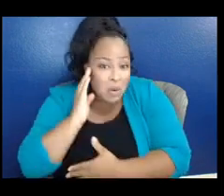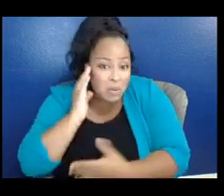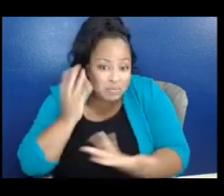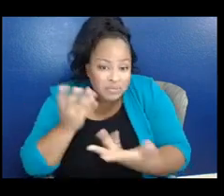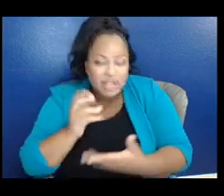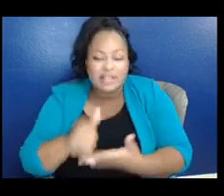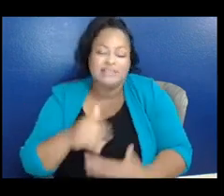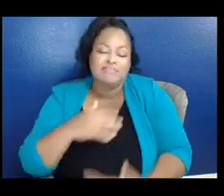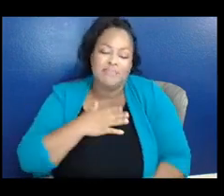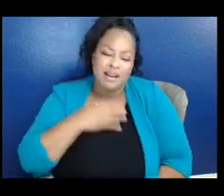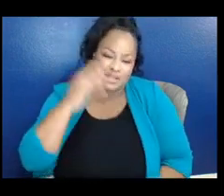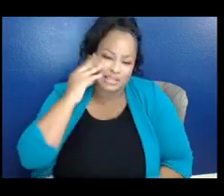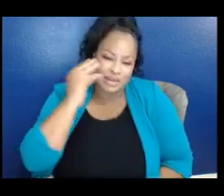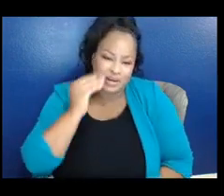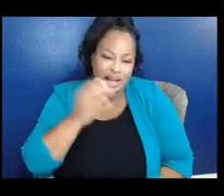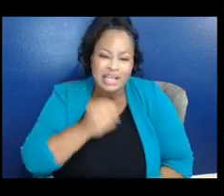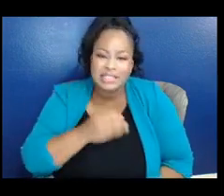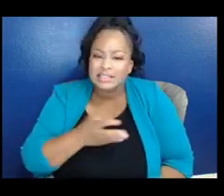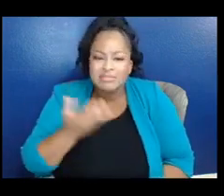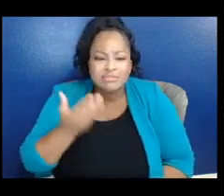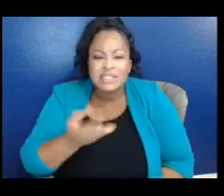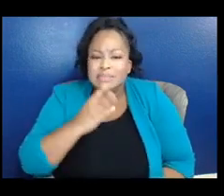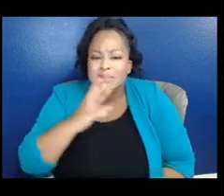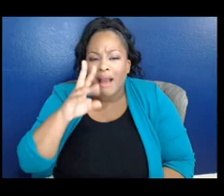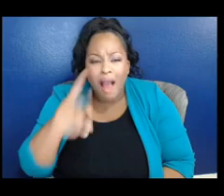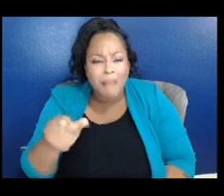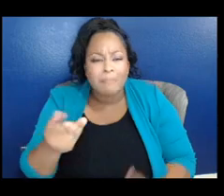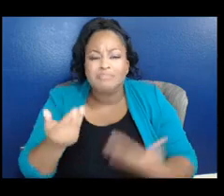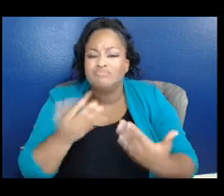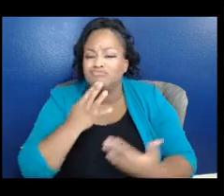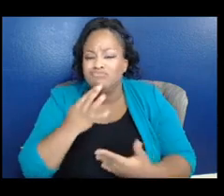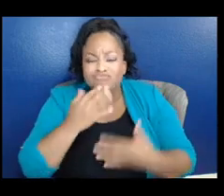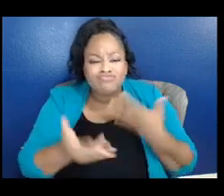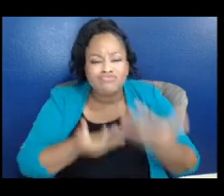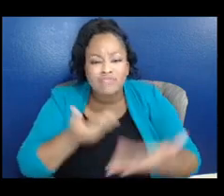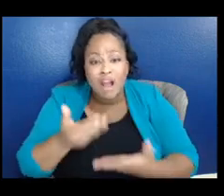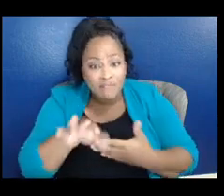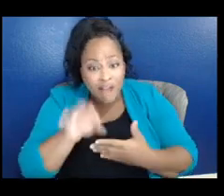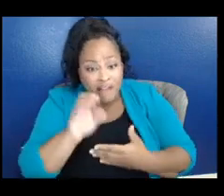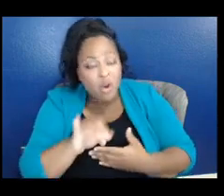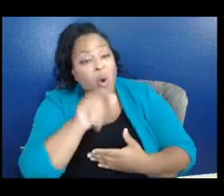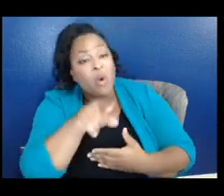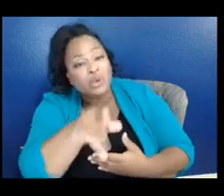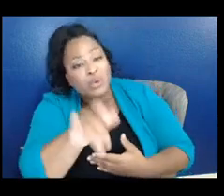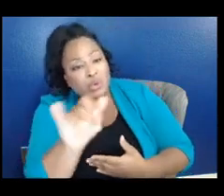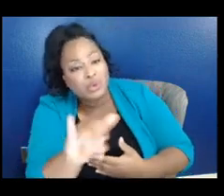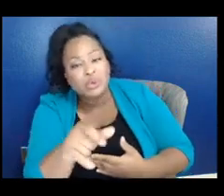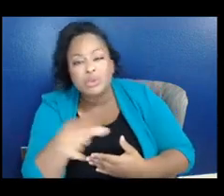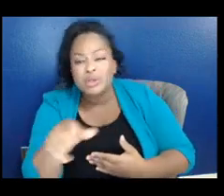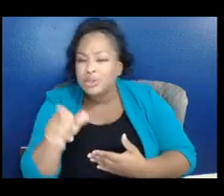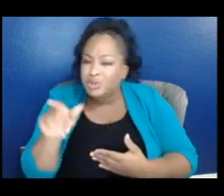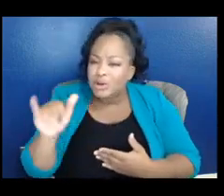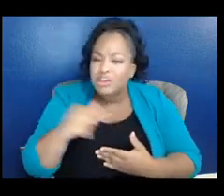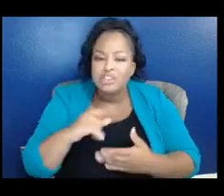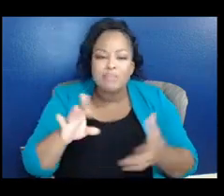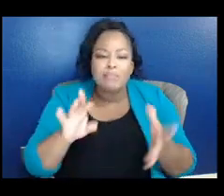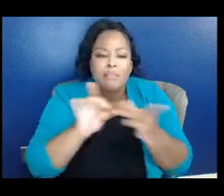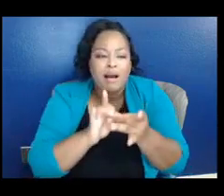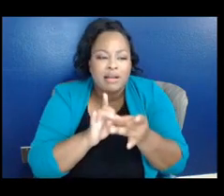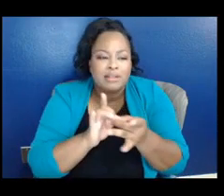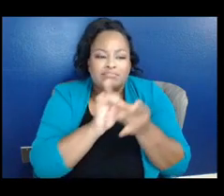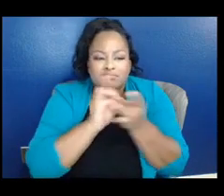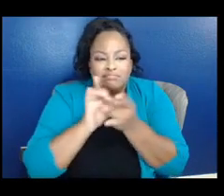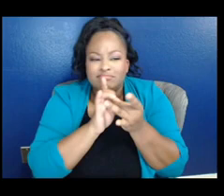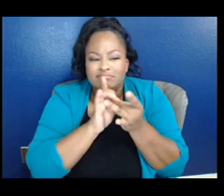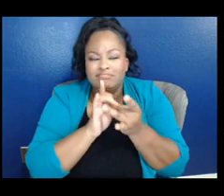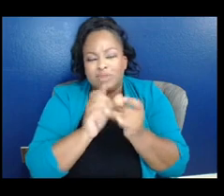really been my experience. And just speaking up and speaking out and finding out, oh, you too, and just bonding closer